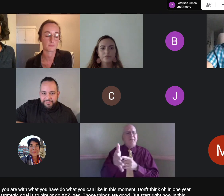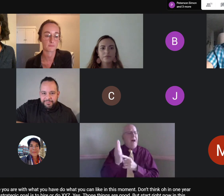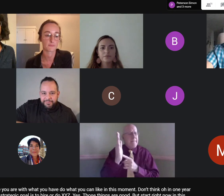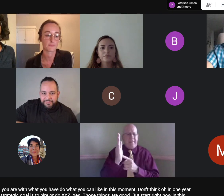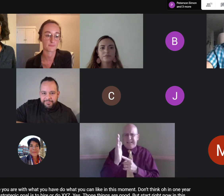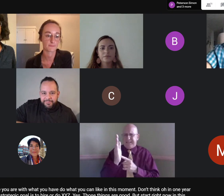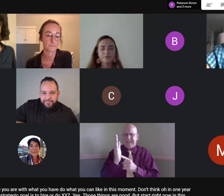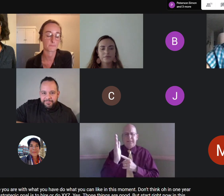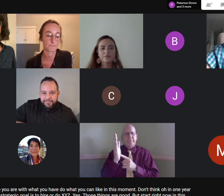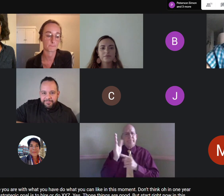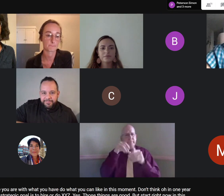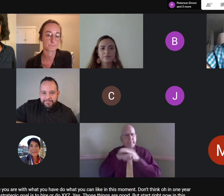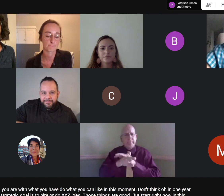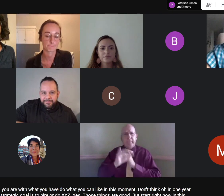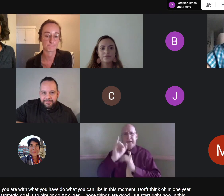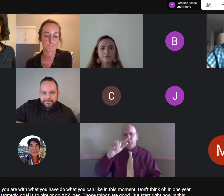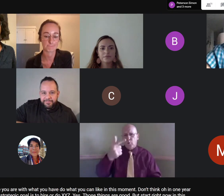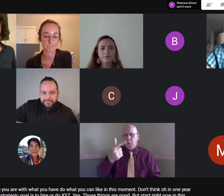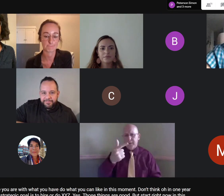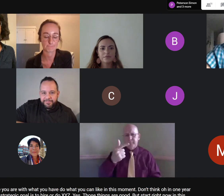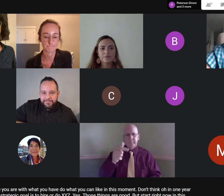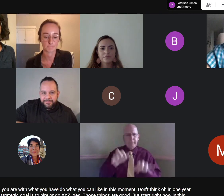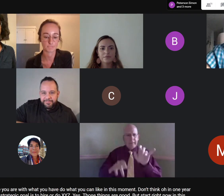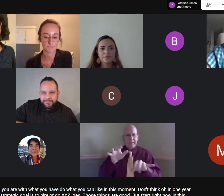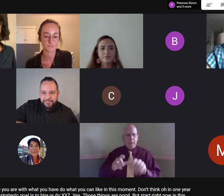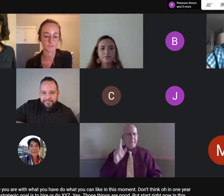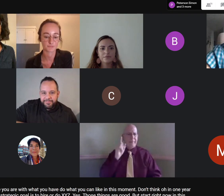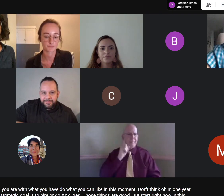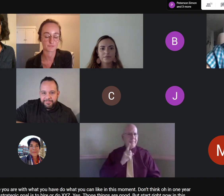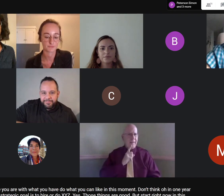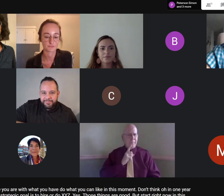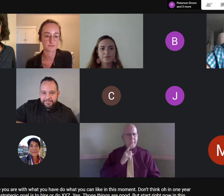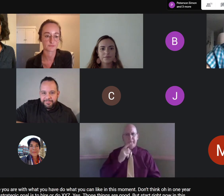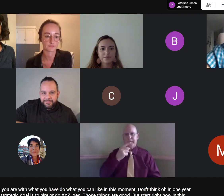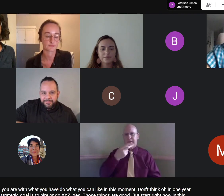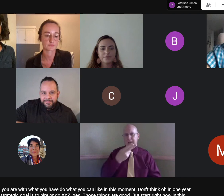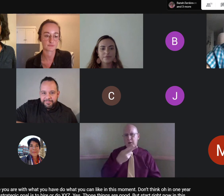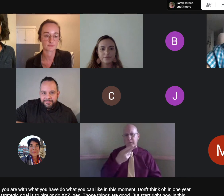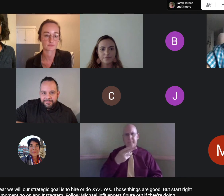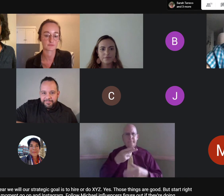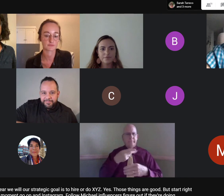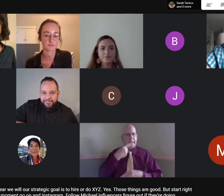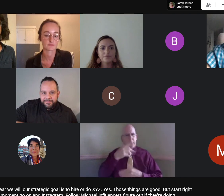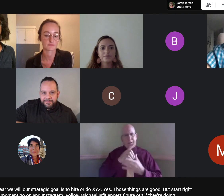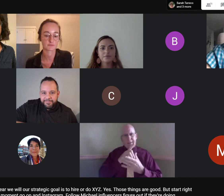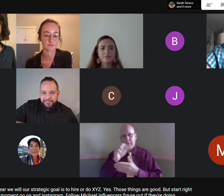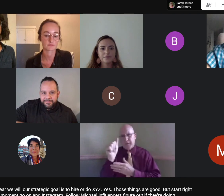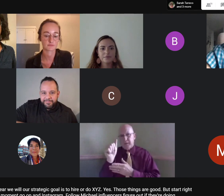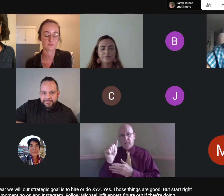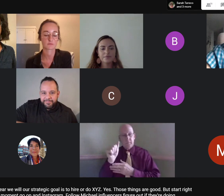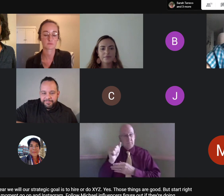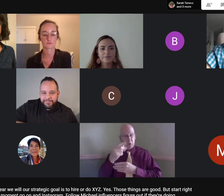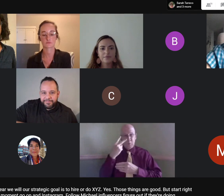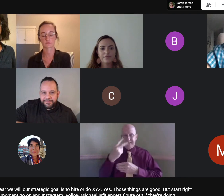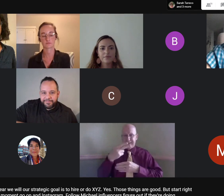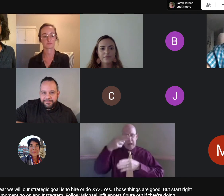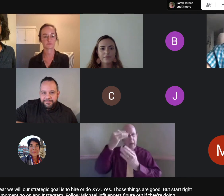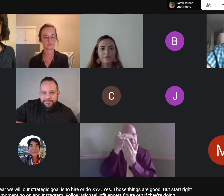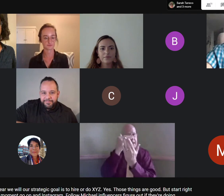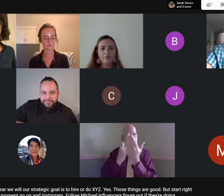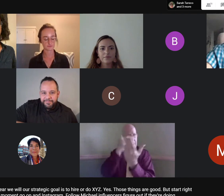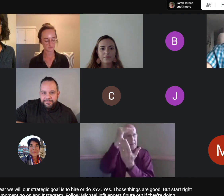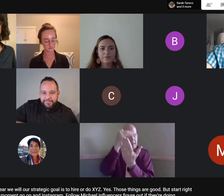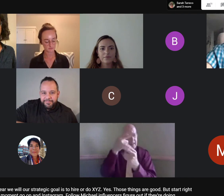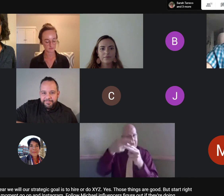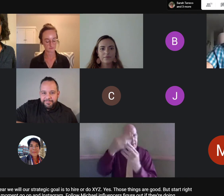you go on Instagram, you type in deaf, hearing disability, a whole bunch of people will come up, including the recently